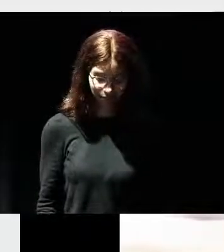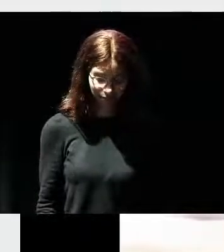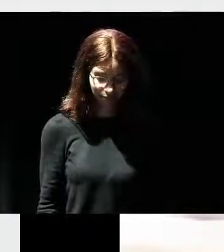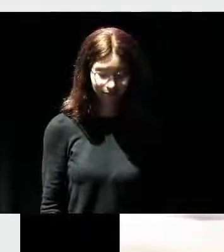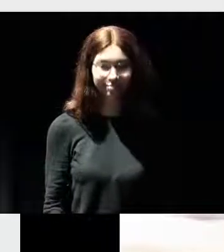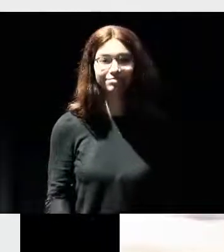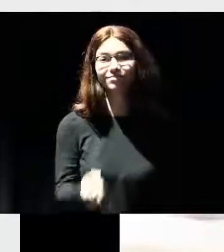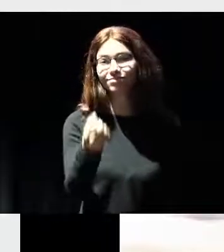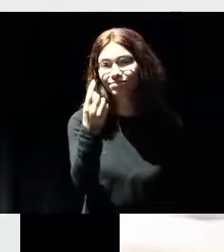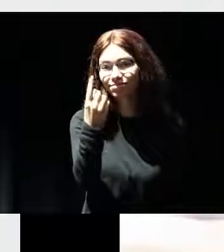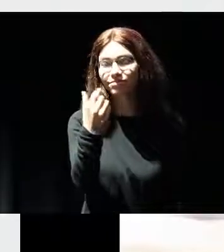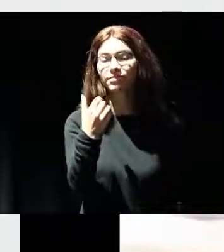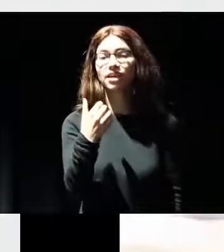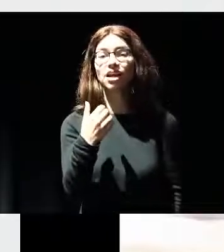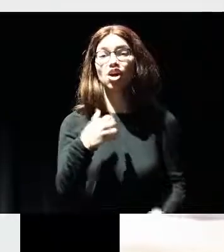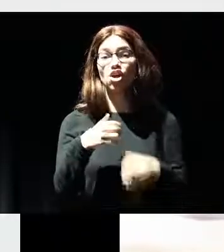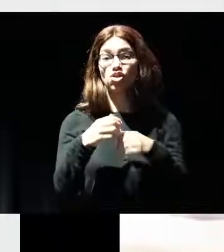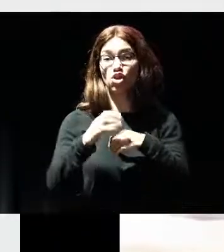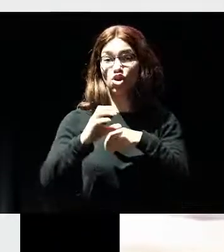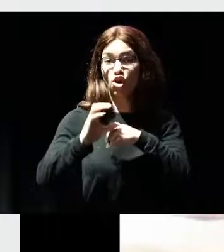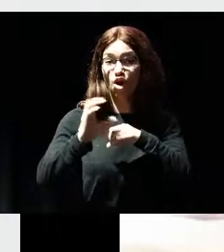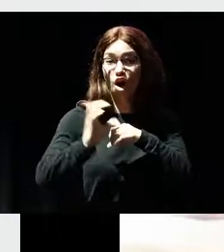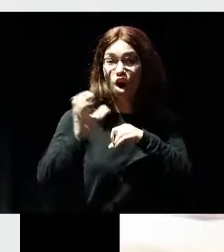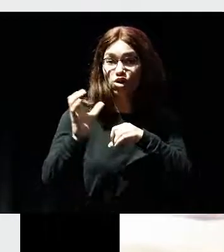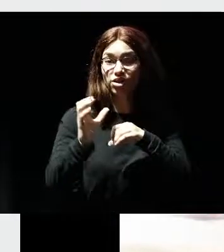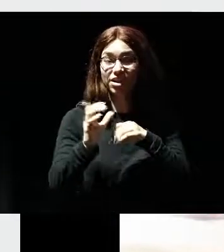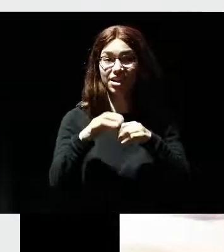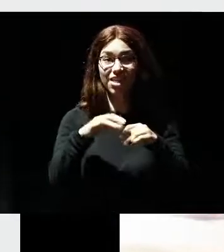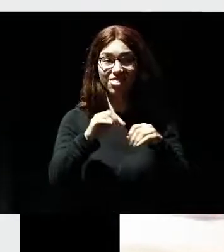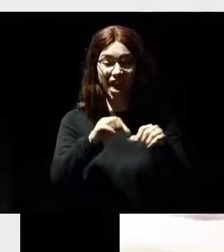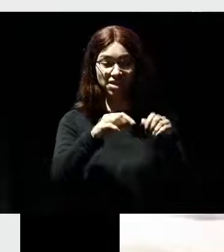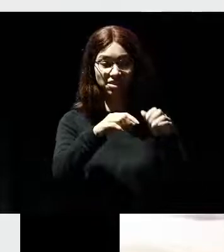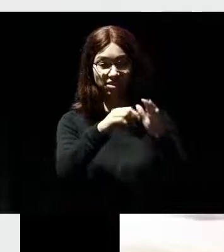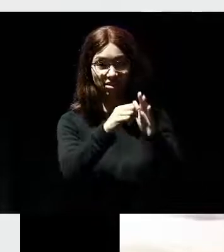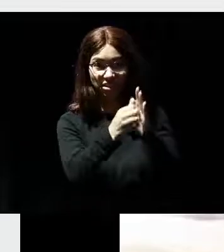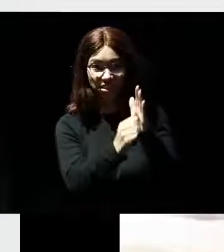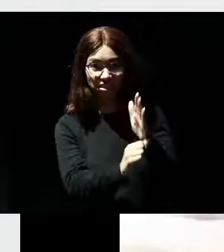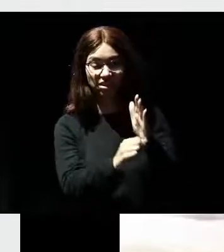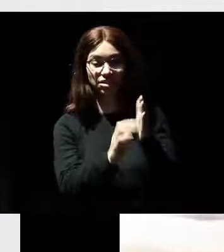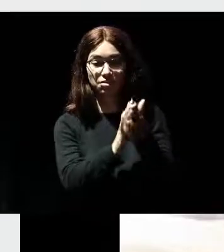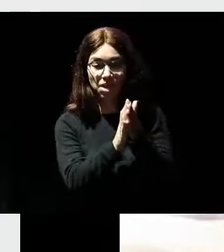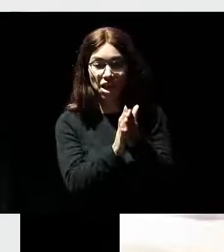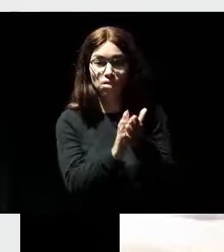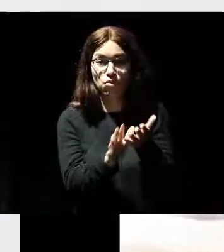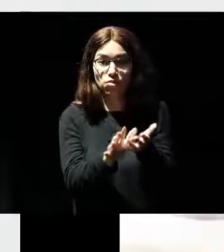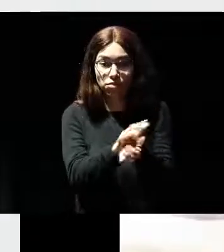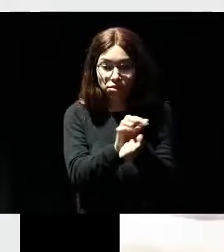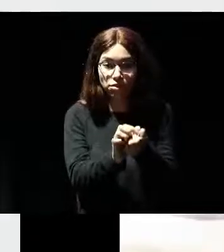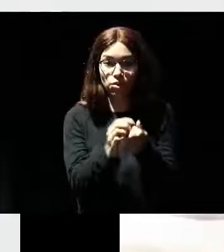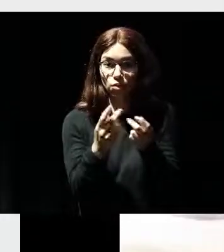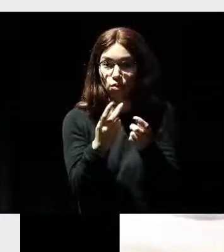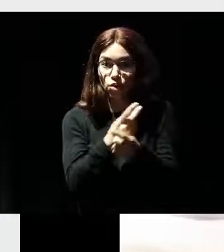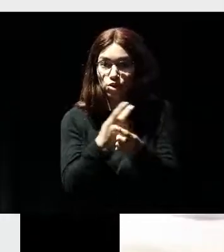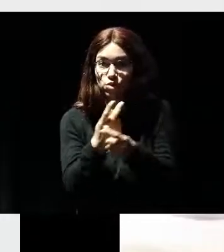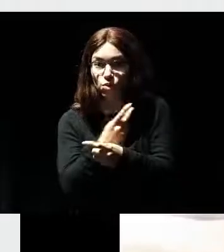a deficit in the concrete that had just magnified over years and years and years. And the goal of the new